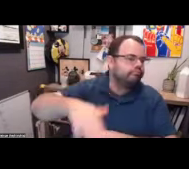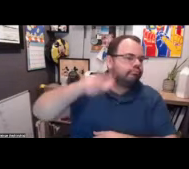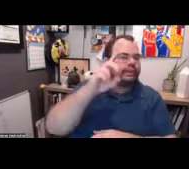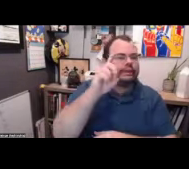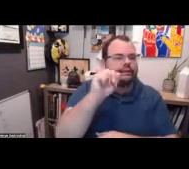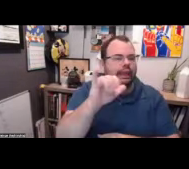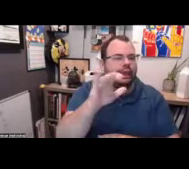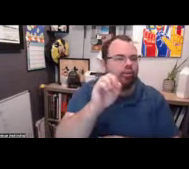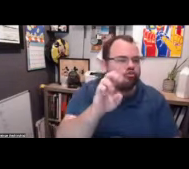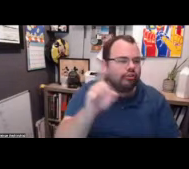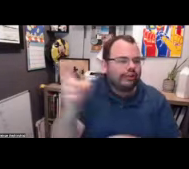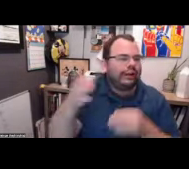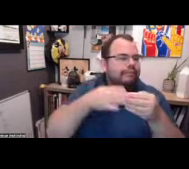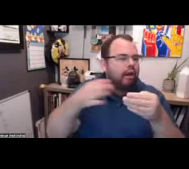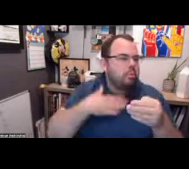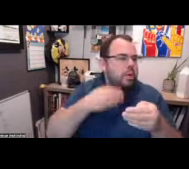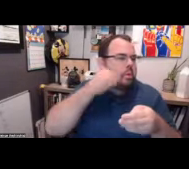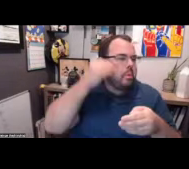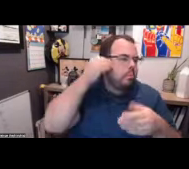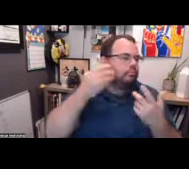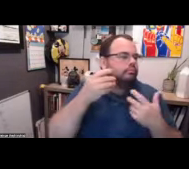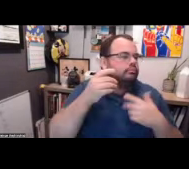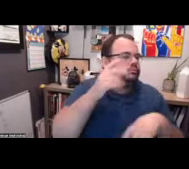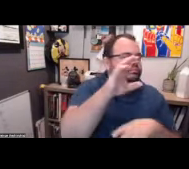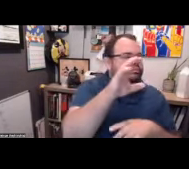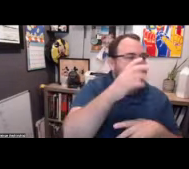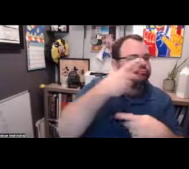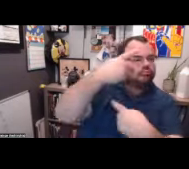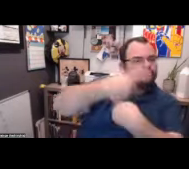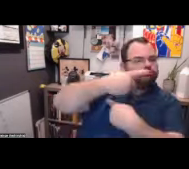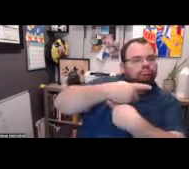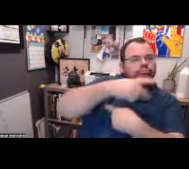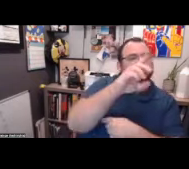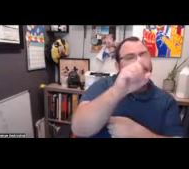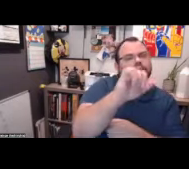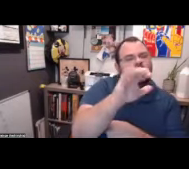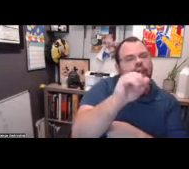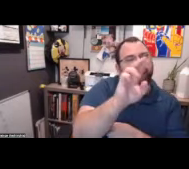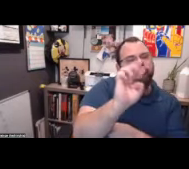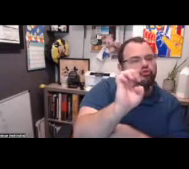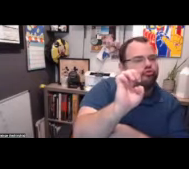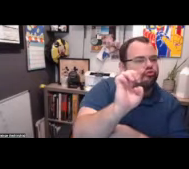So I went to therapy.